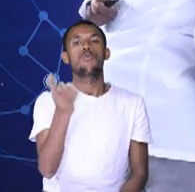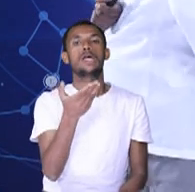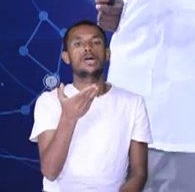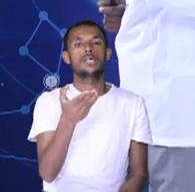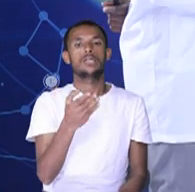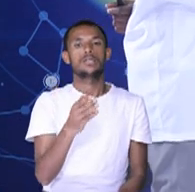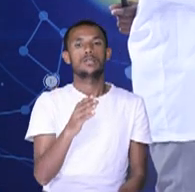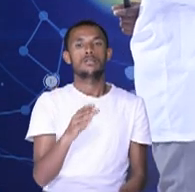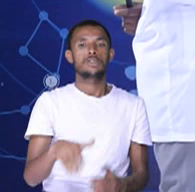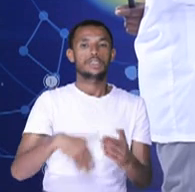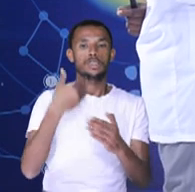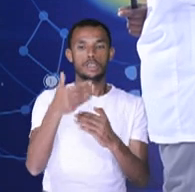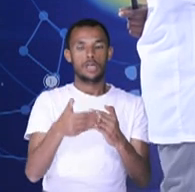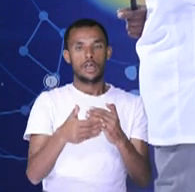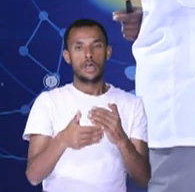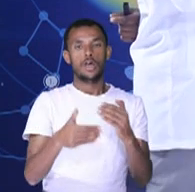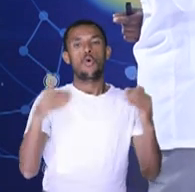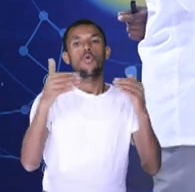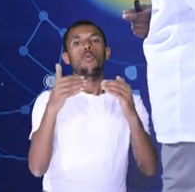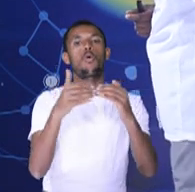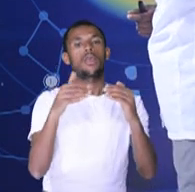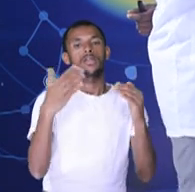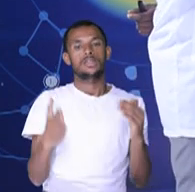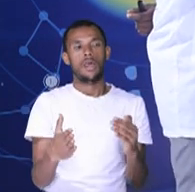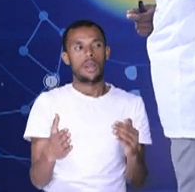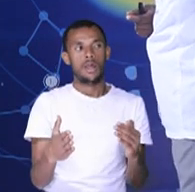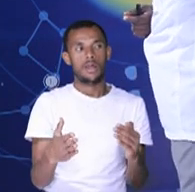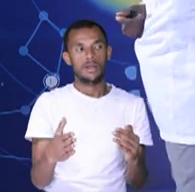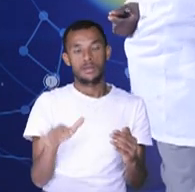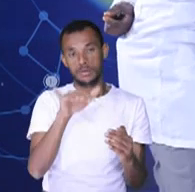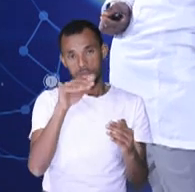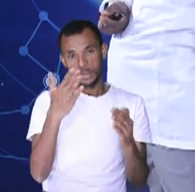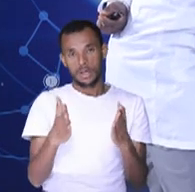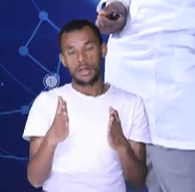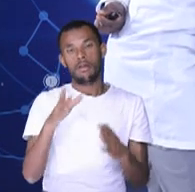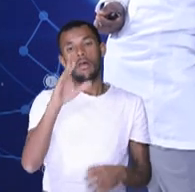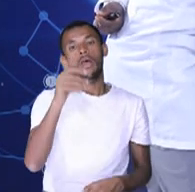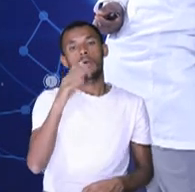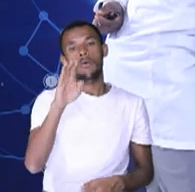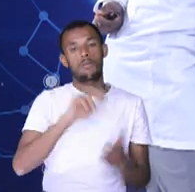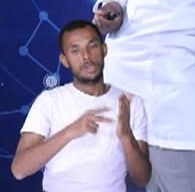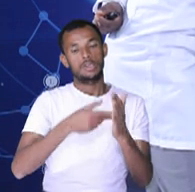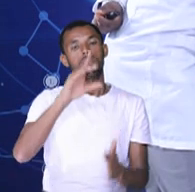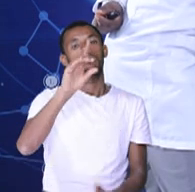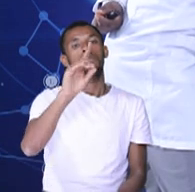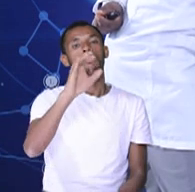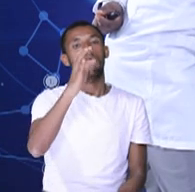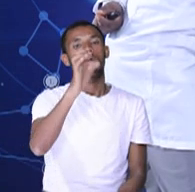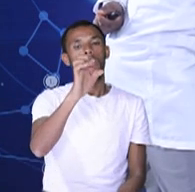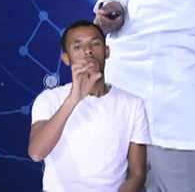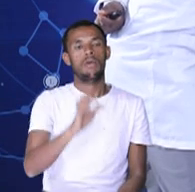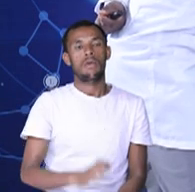over, then the corresponding side in side AB is DE.